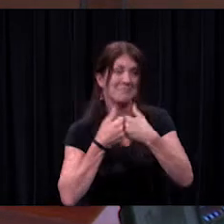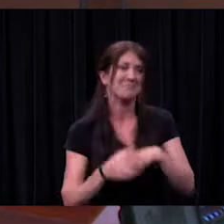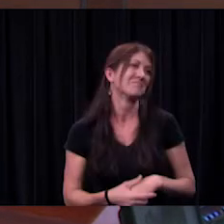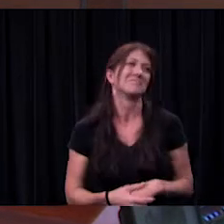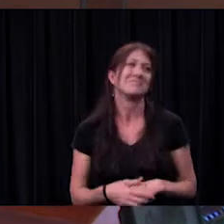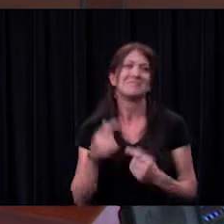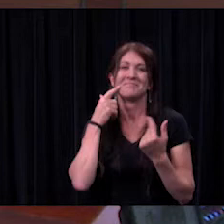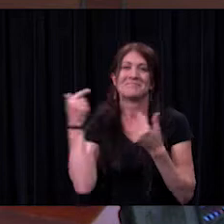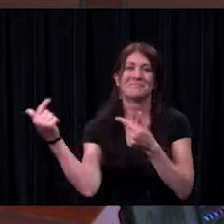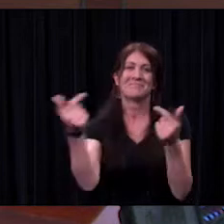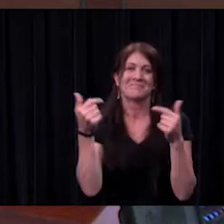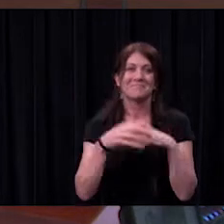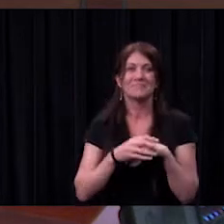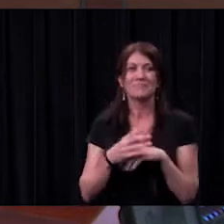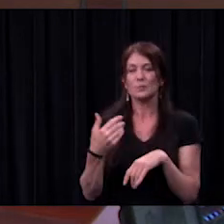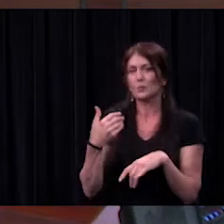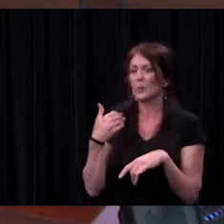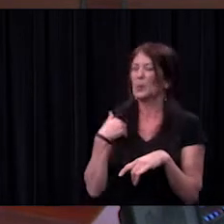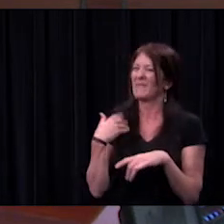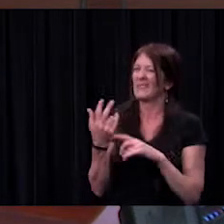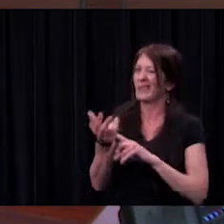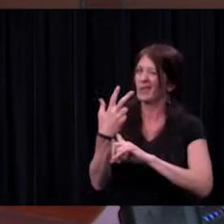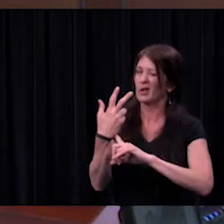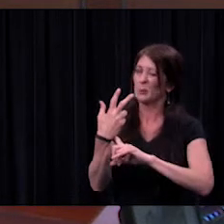We have 3 executive sessions, unfortunately.